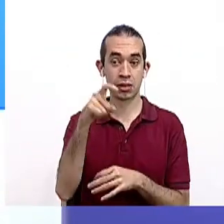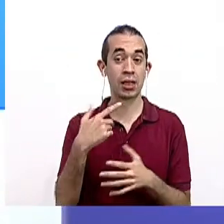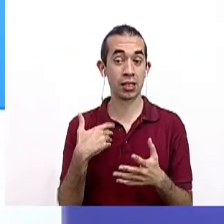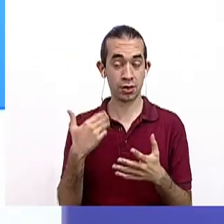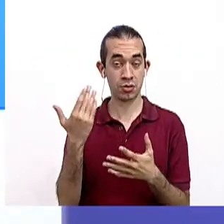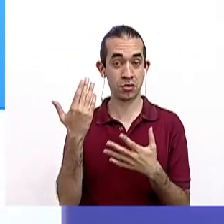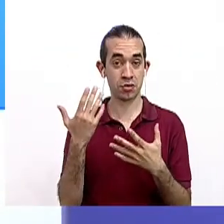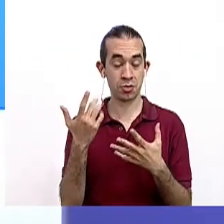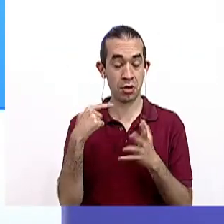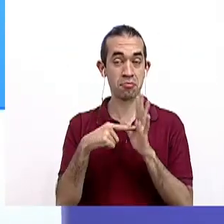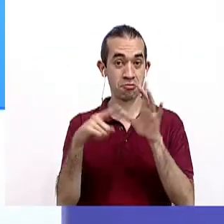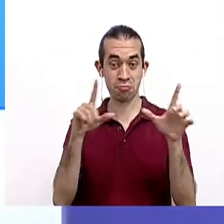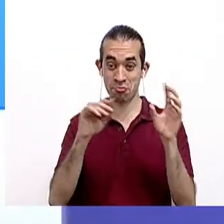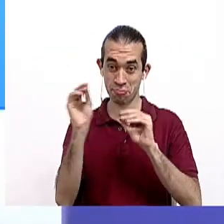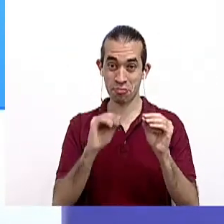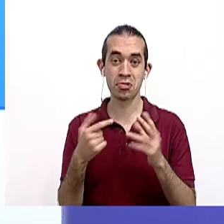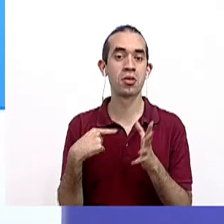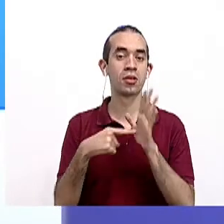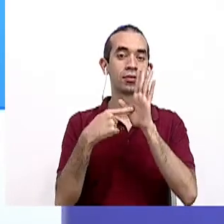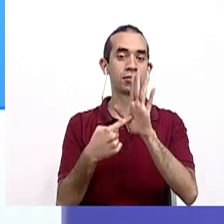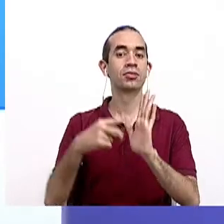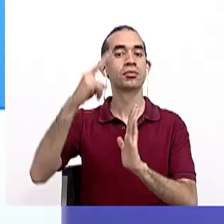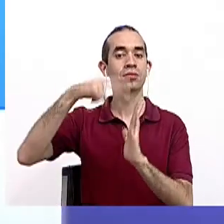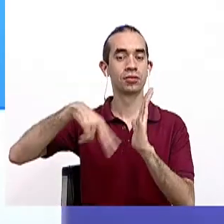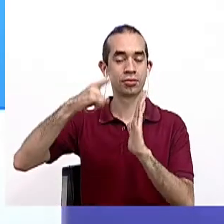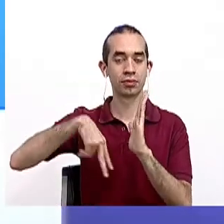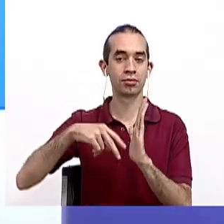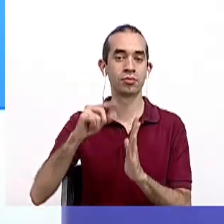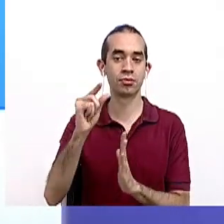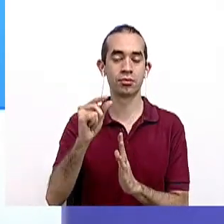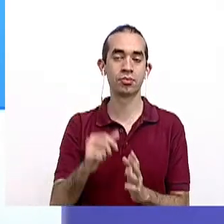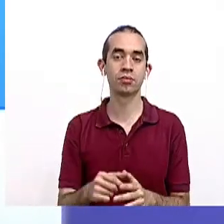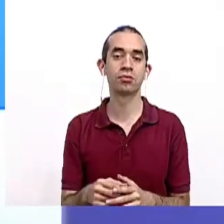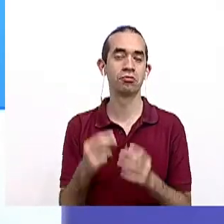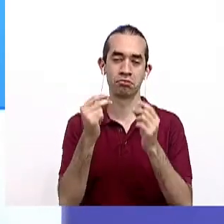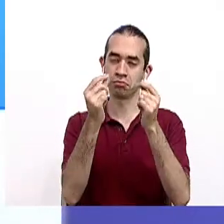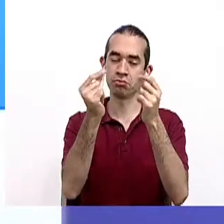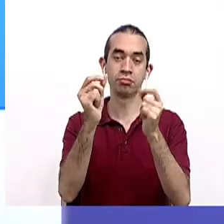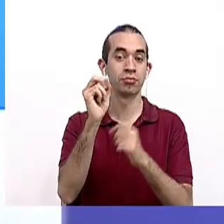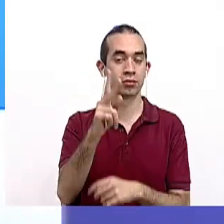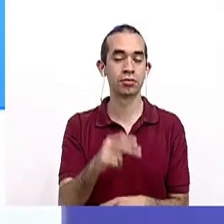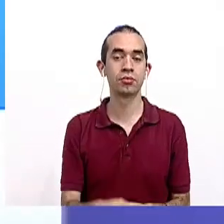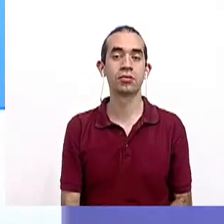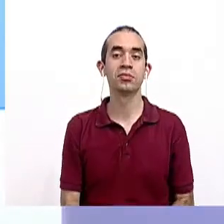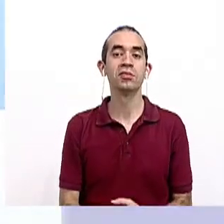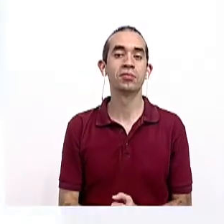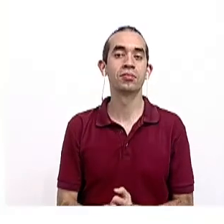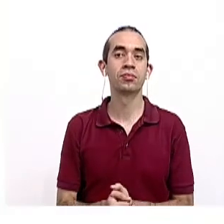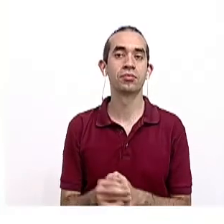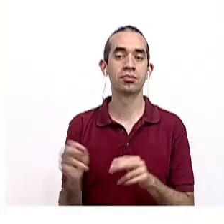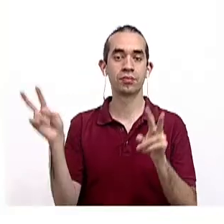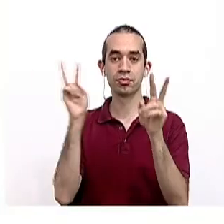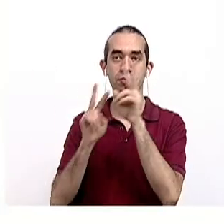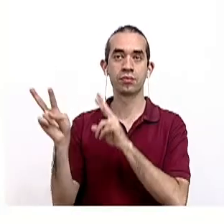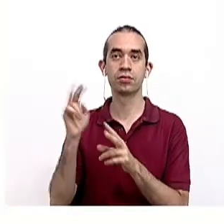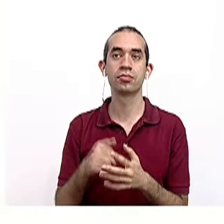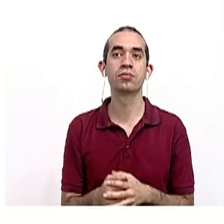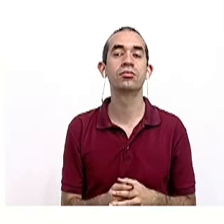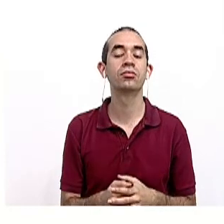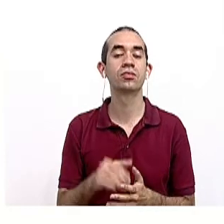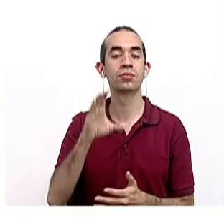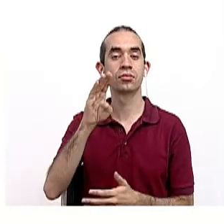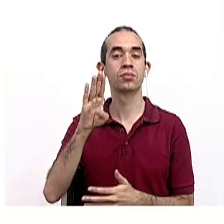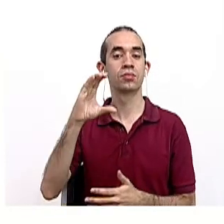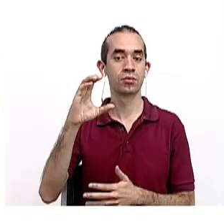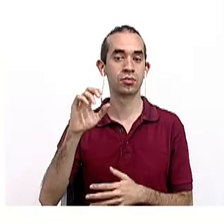that? So I'm going to show it and I'm going to read it a little bit fast for you, okay? So let's look at that one. It says, the